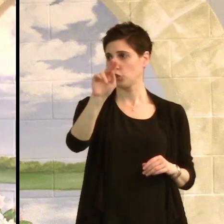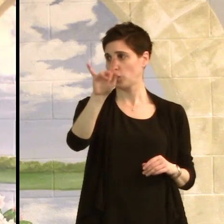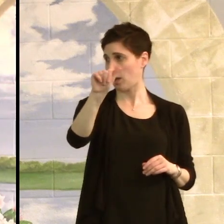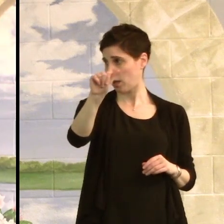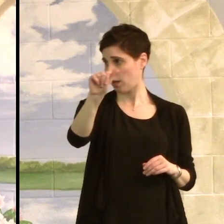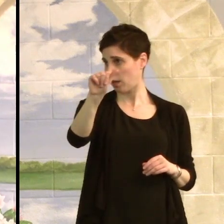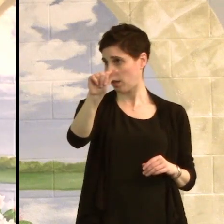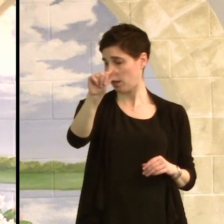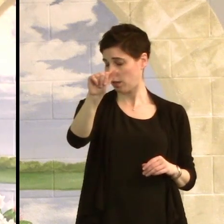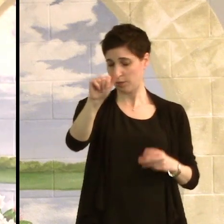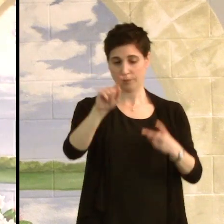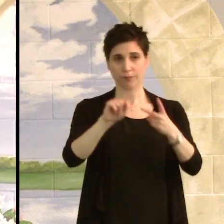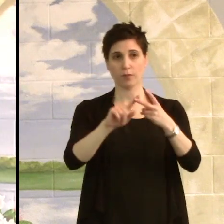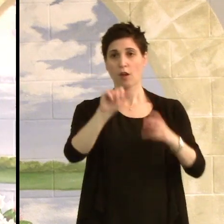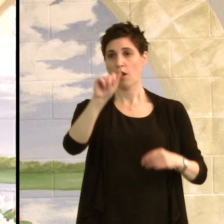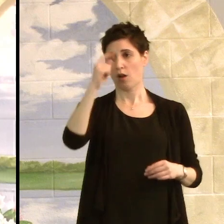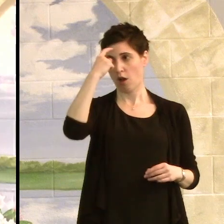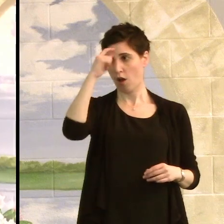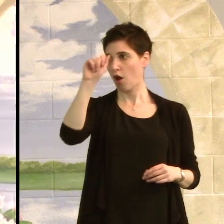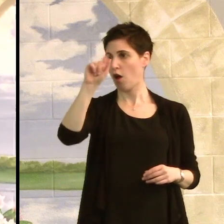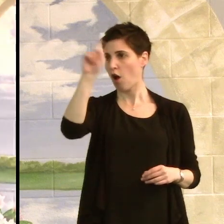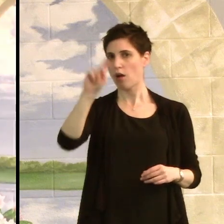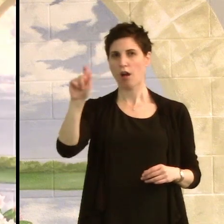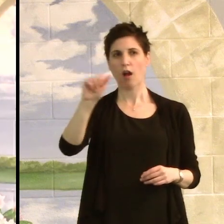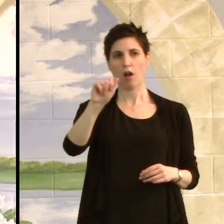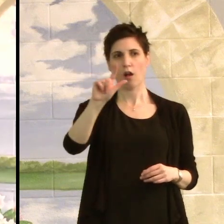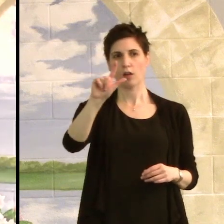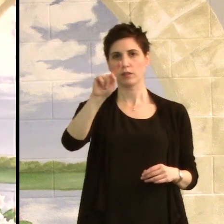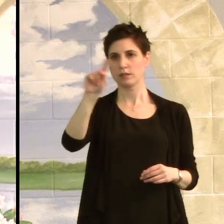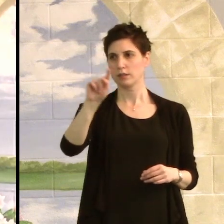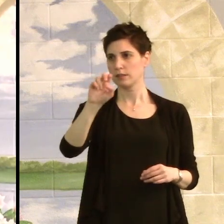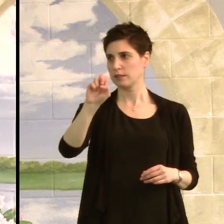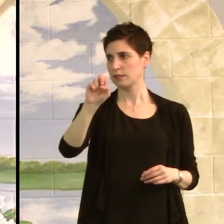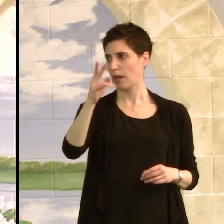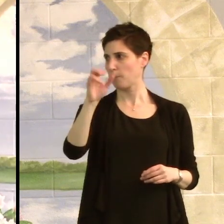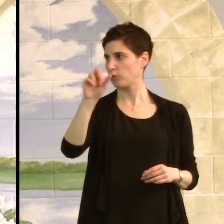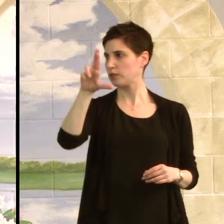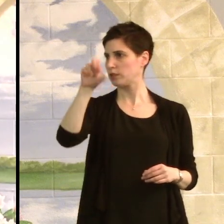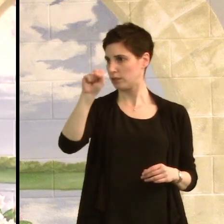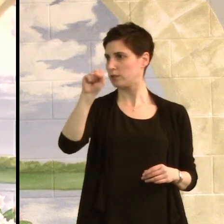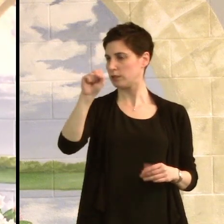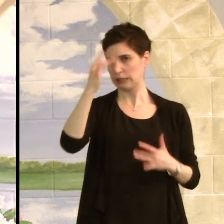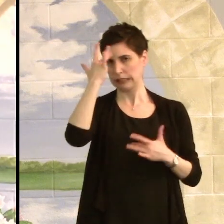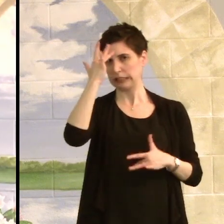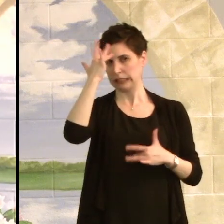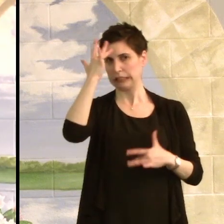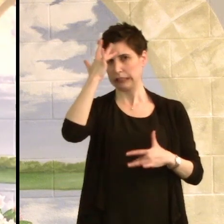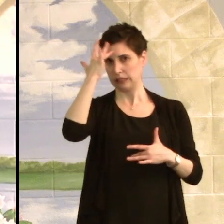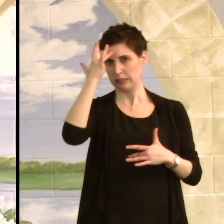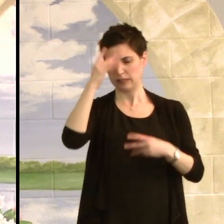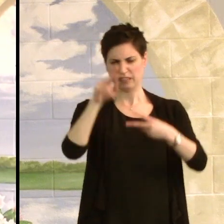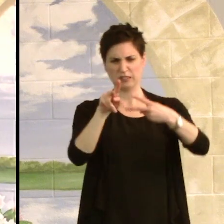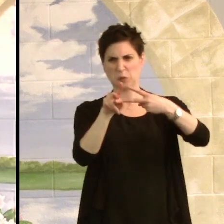Alzheimer's disease, these can be scary words to all people who are